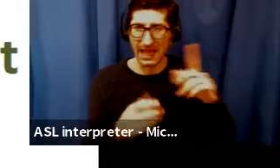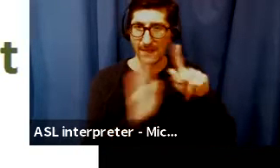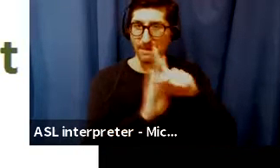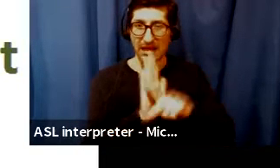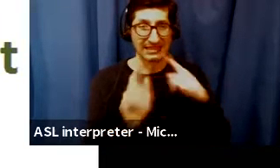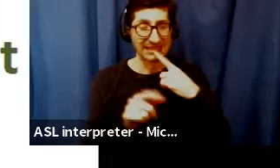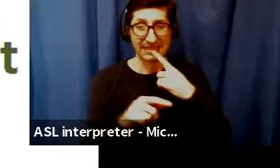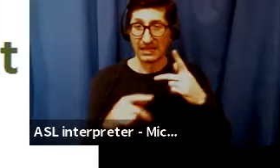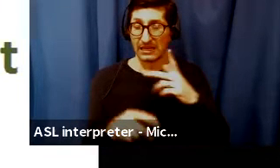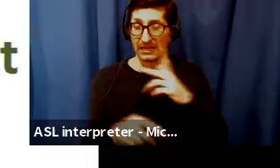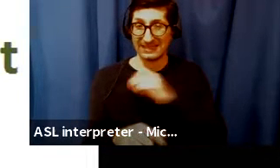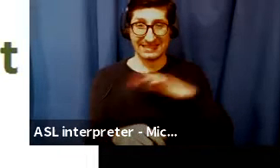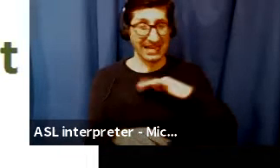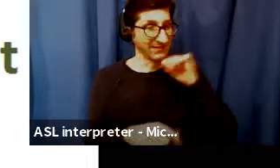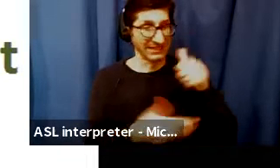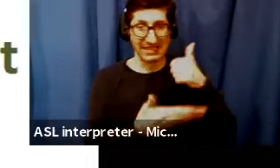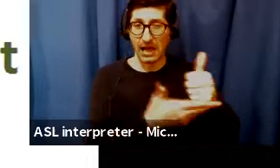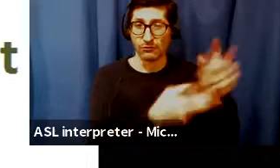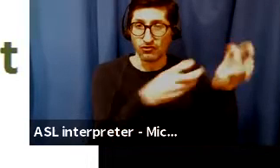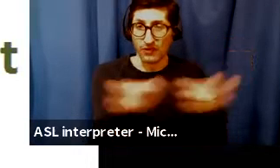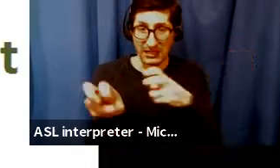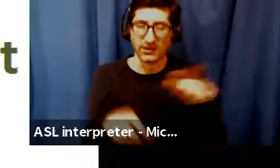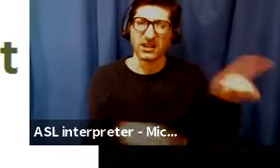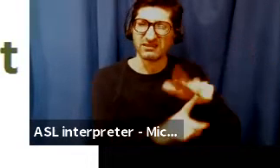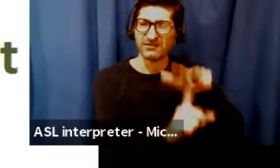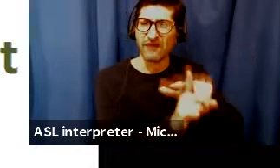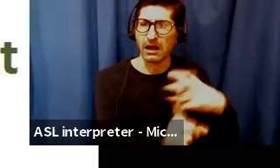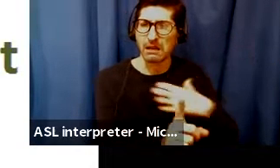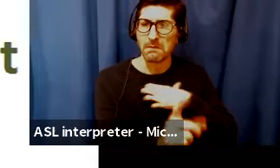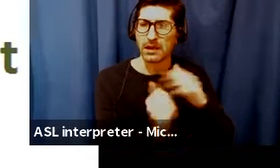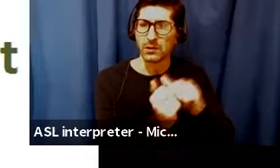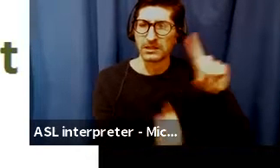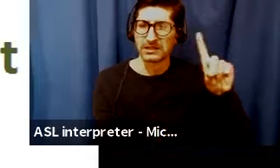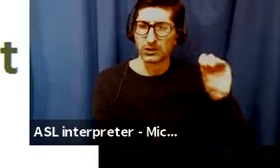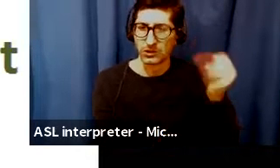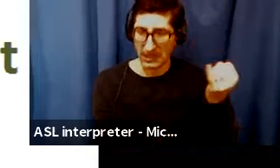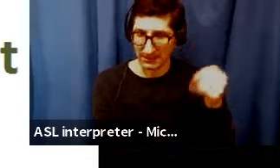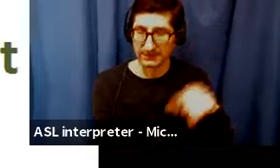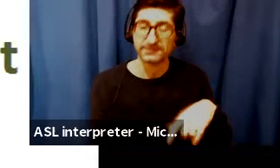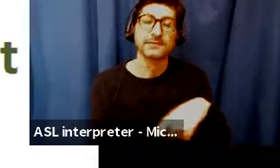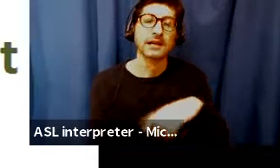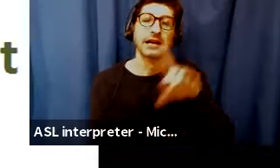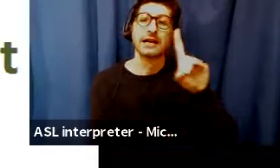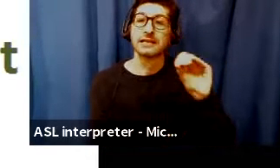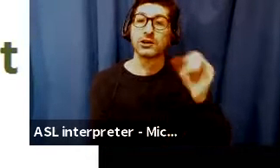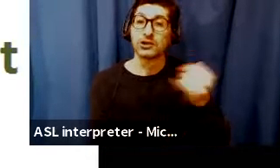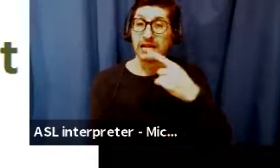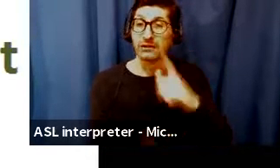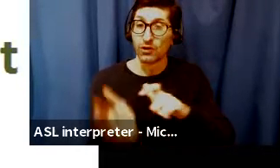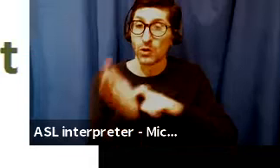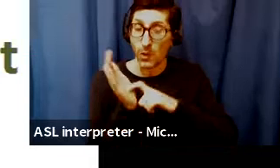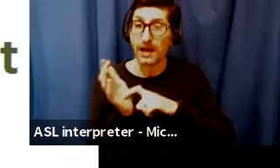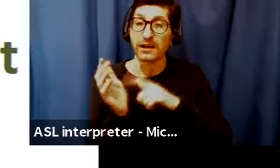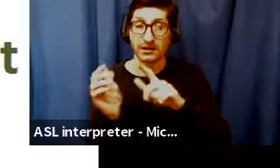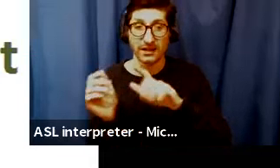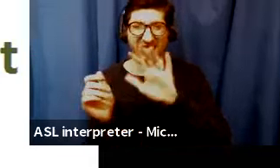Department of Justice. And what the Department of Justice required was that the Charlotte Radiology